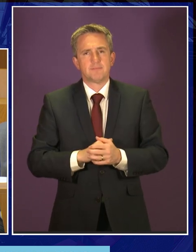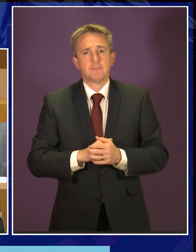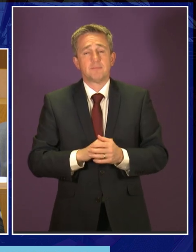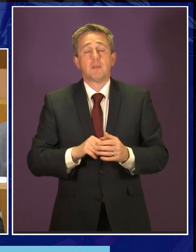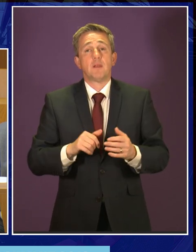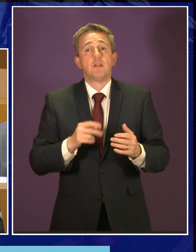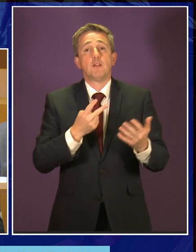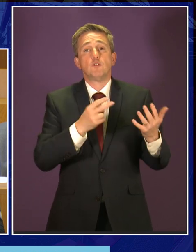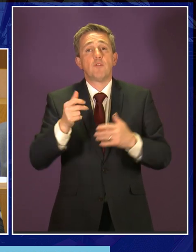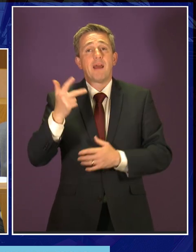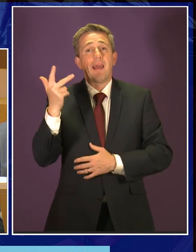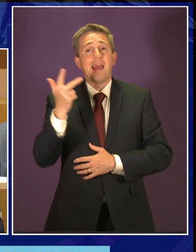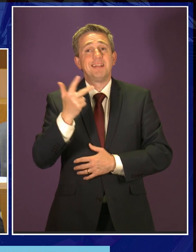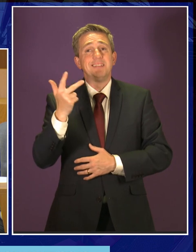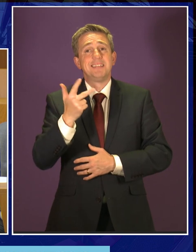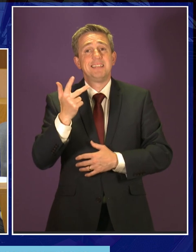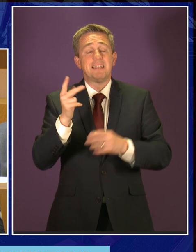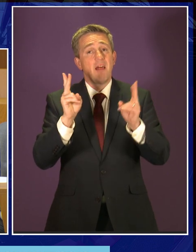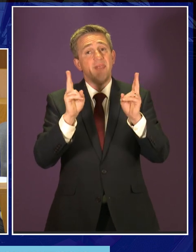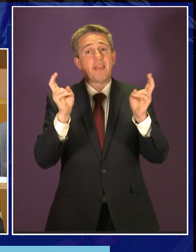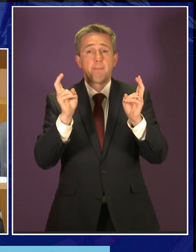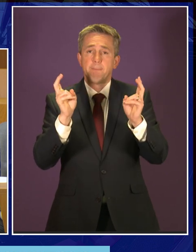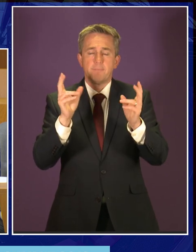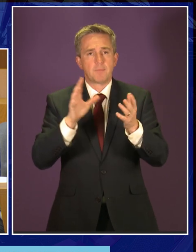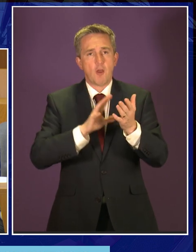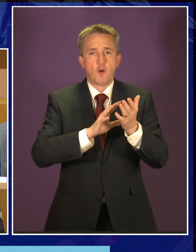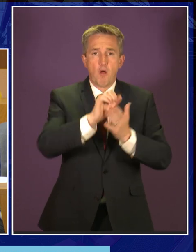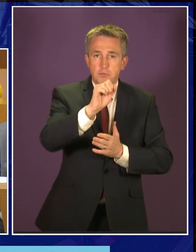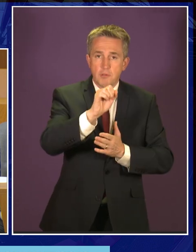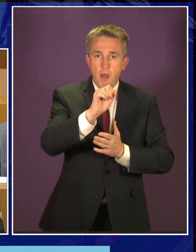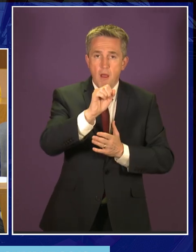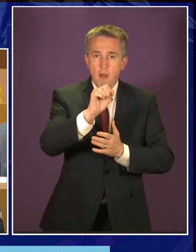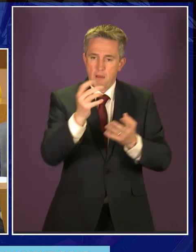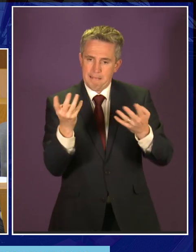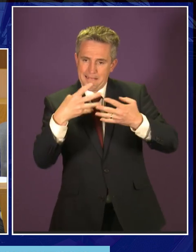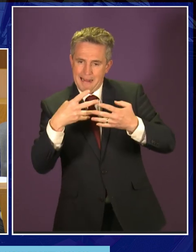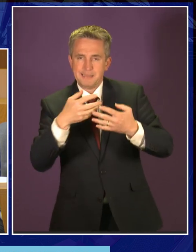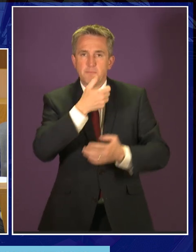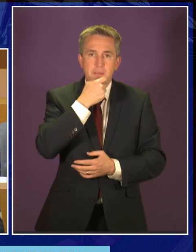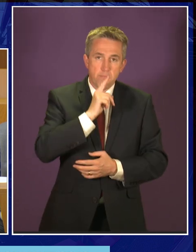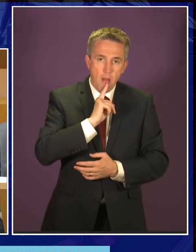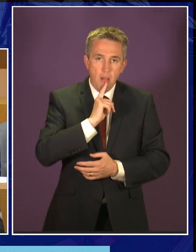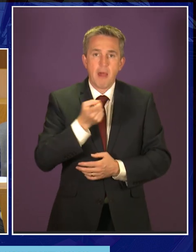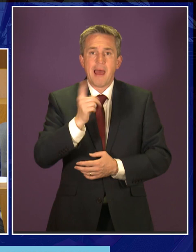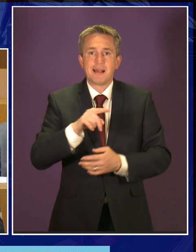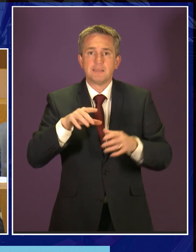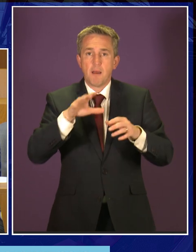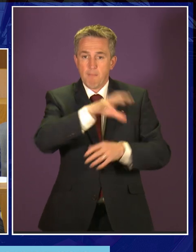the 2018 Culture Summit, culture connecting peoples and place, as well as